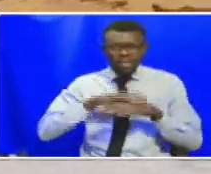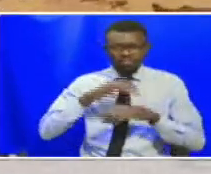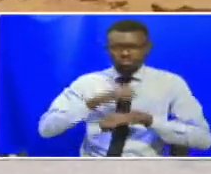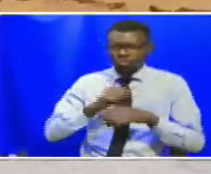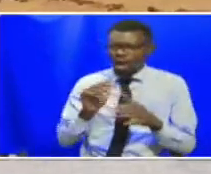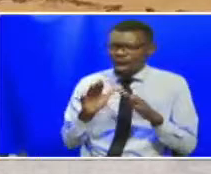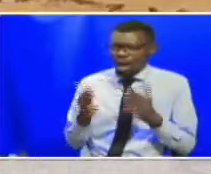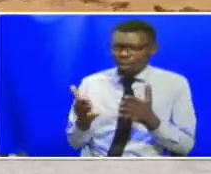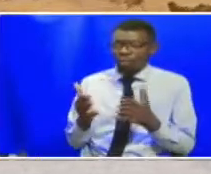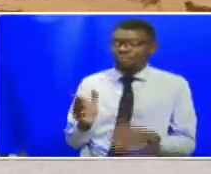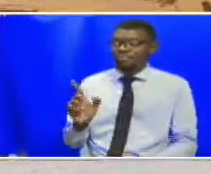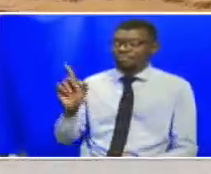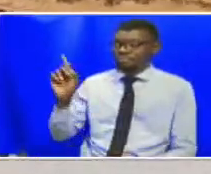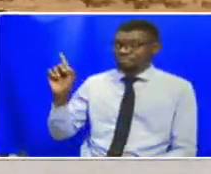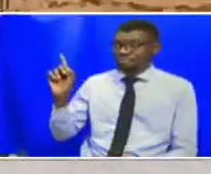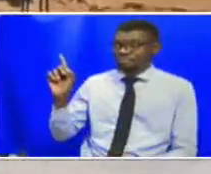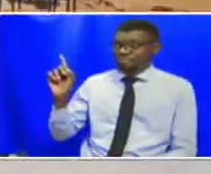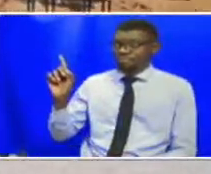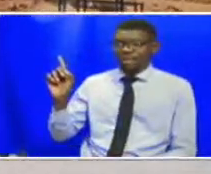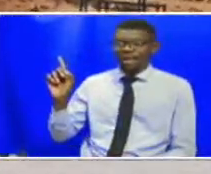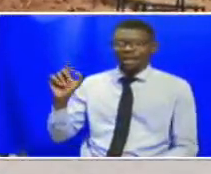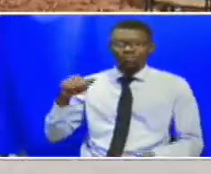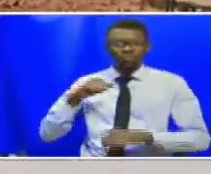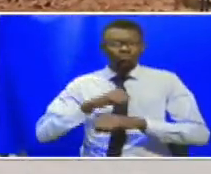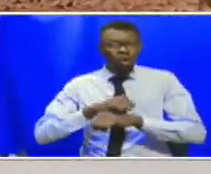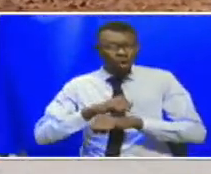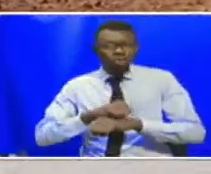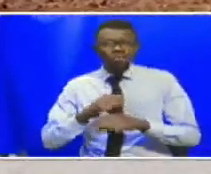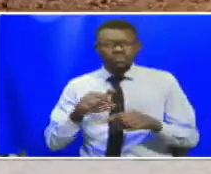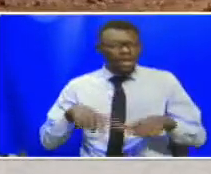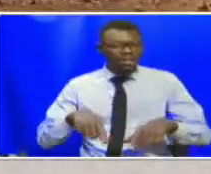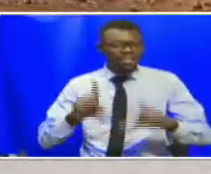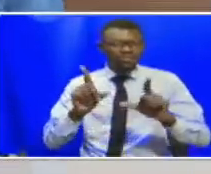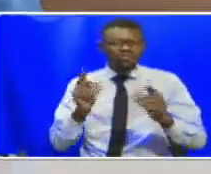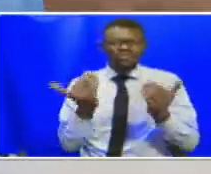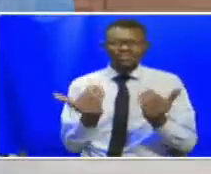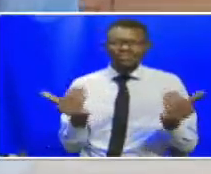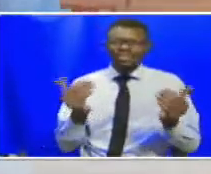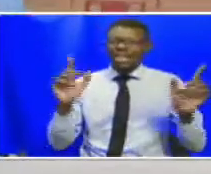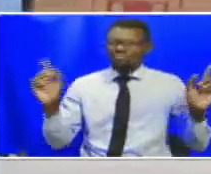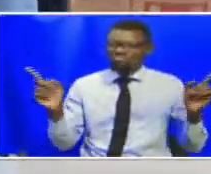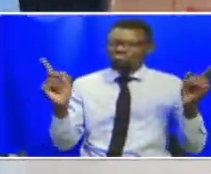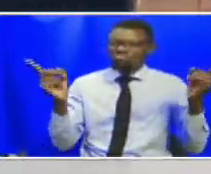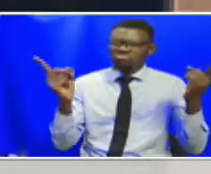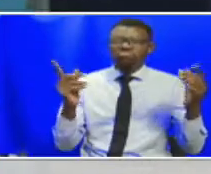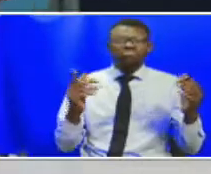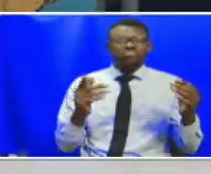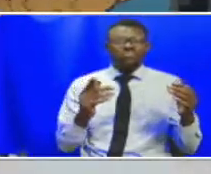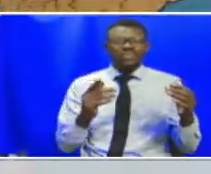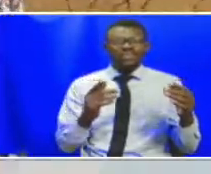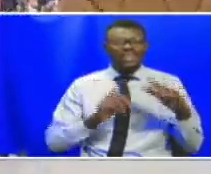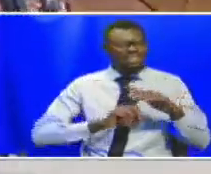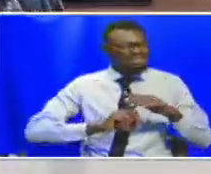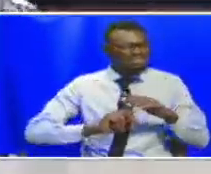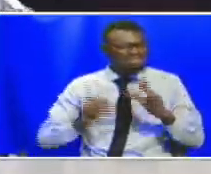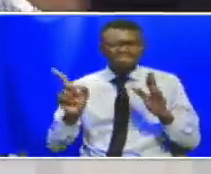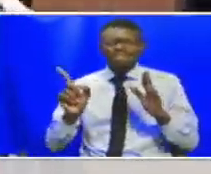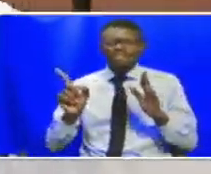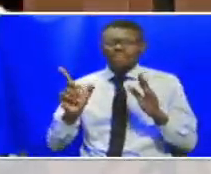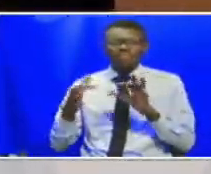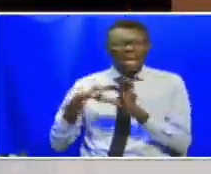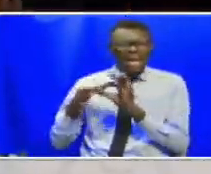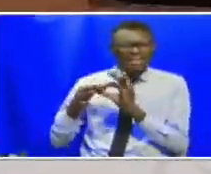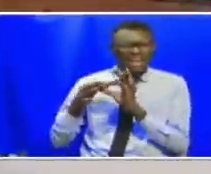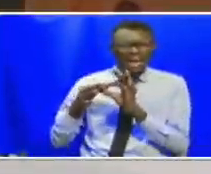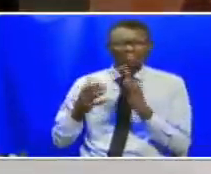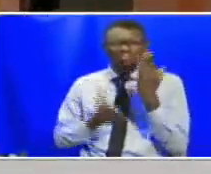Tirim Primary School is known for giving refuge to nomadic children who run away from retrogressive cultures like